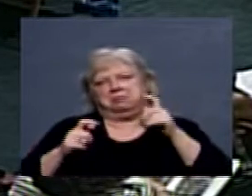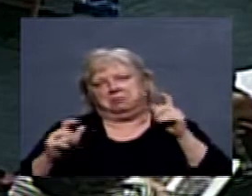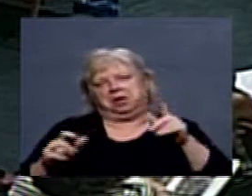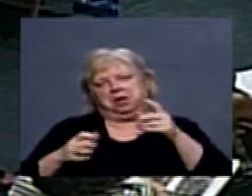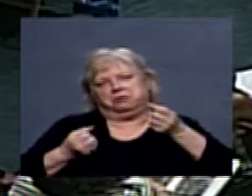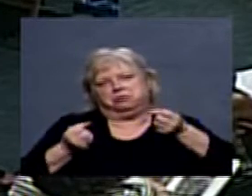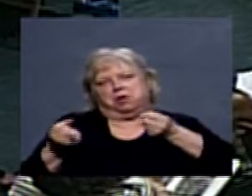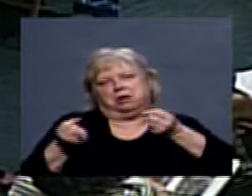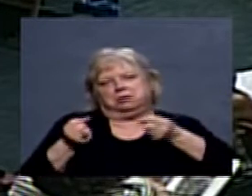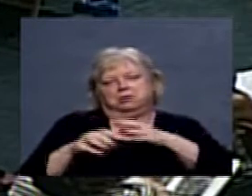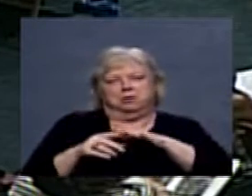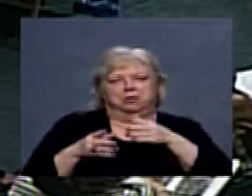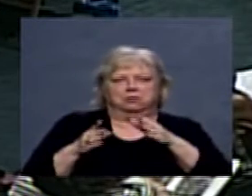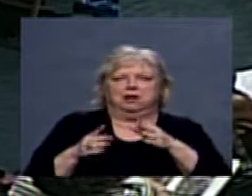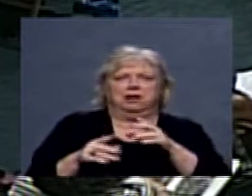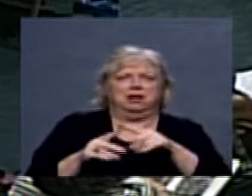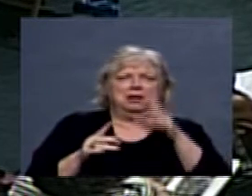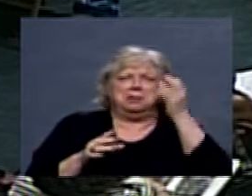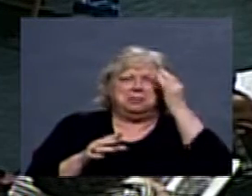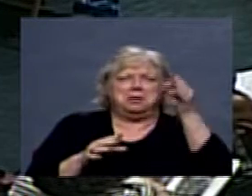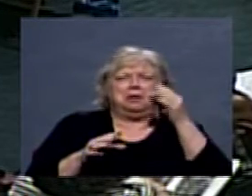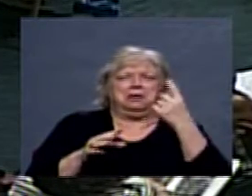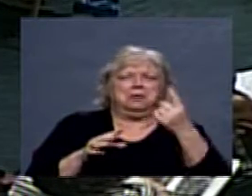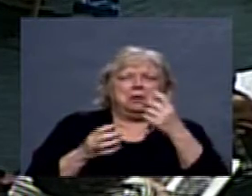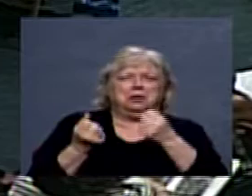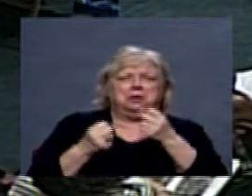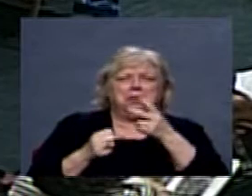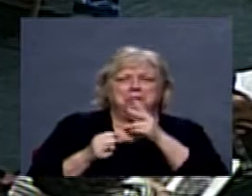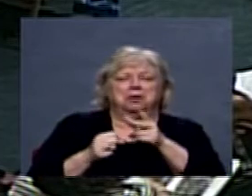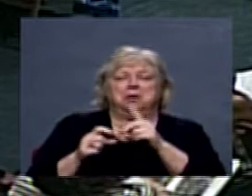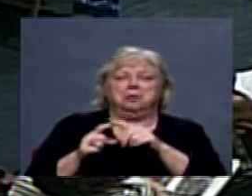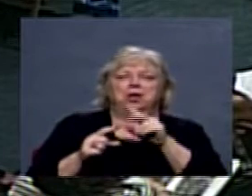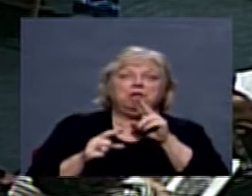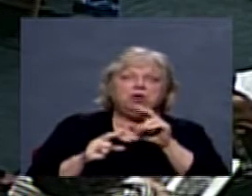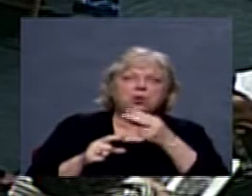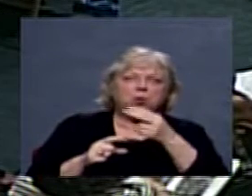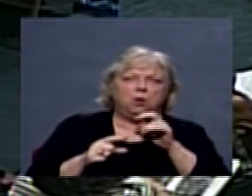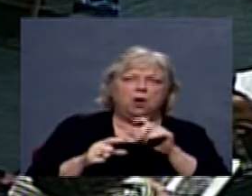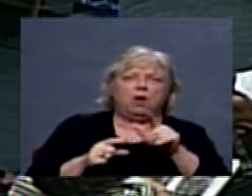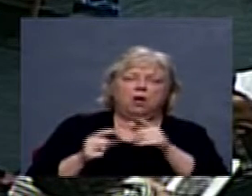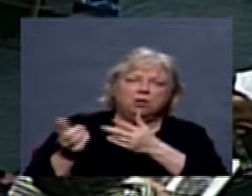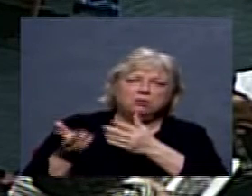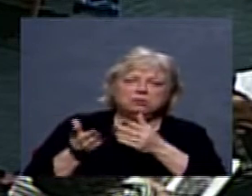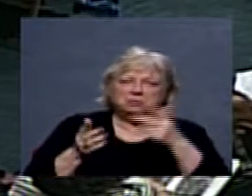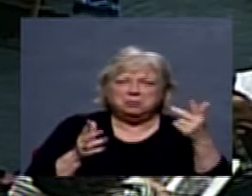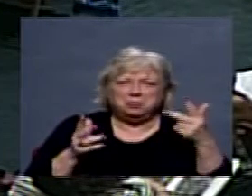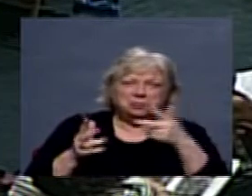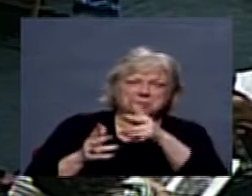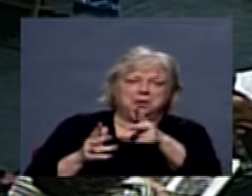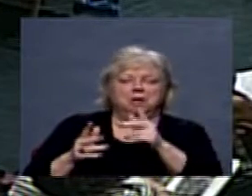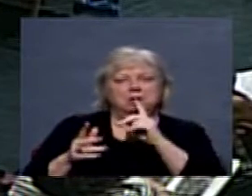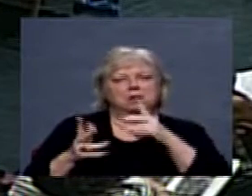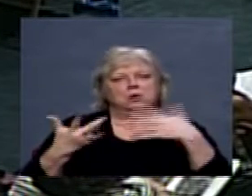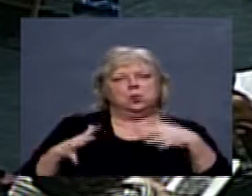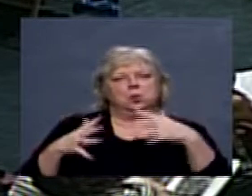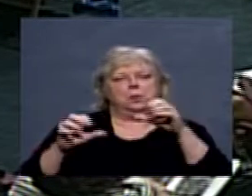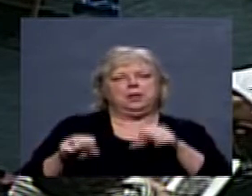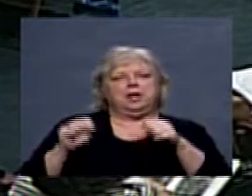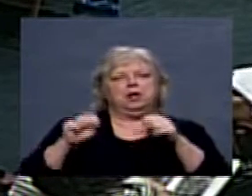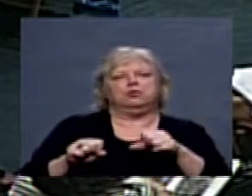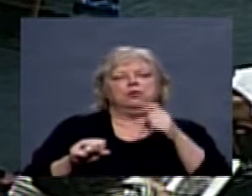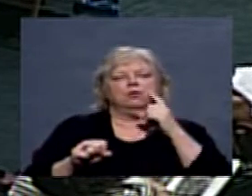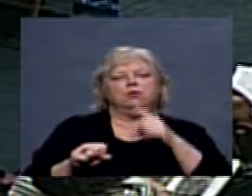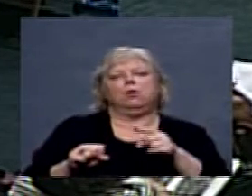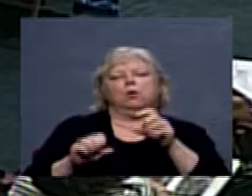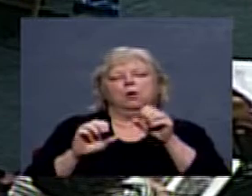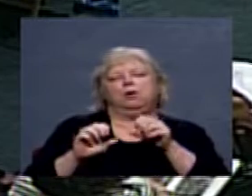street. You can barely get one car. You start bringing U-Hauls through there, and it is a potential for accident after